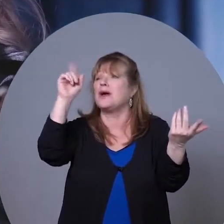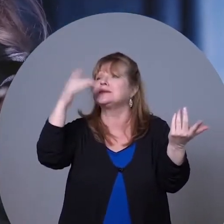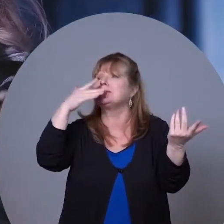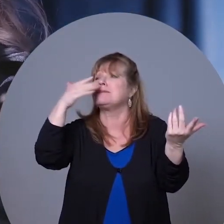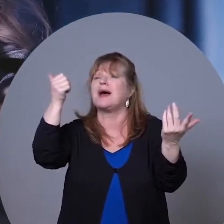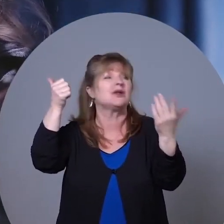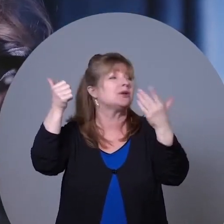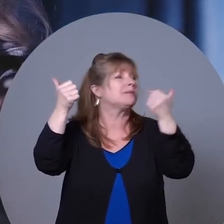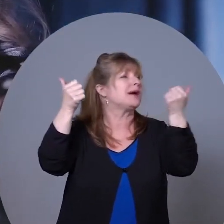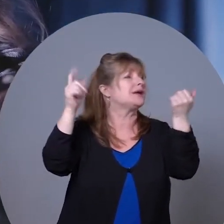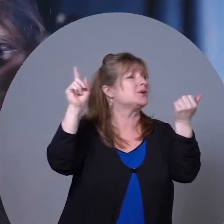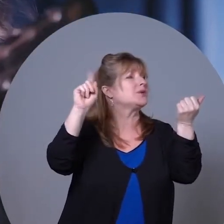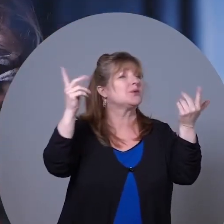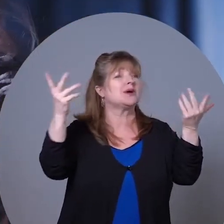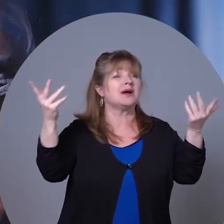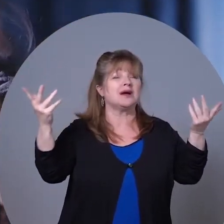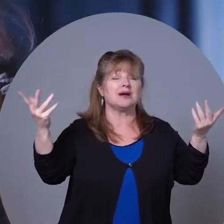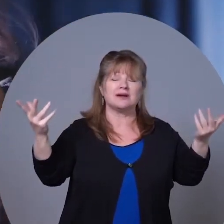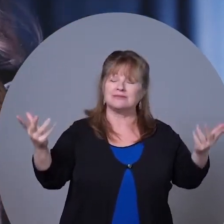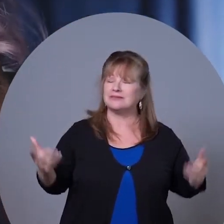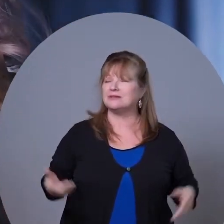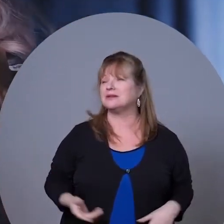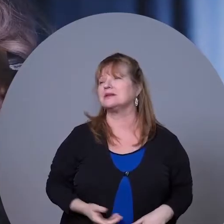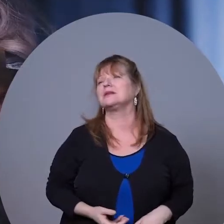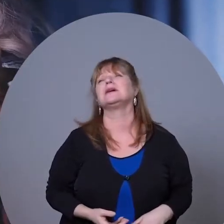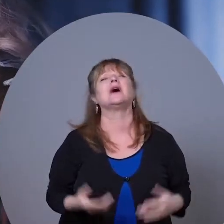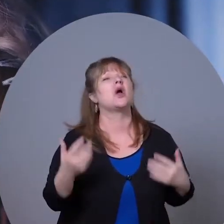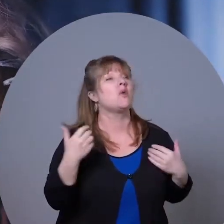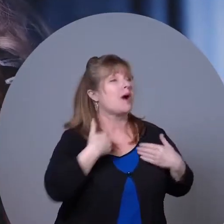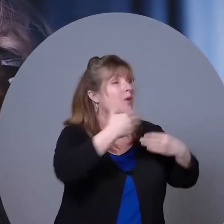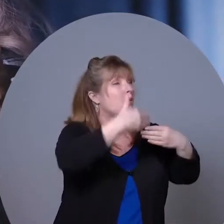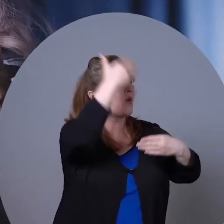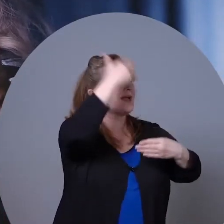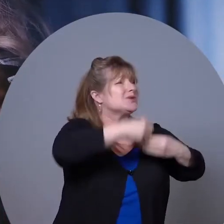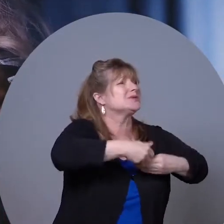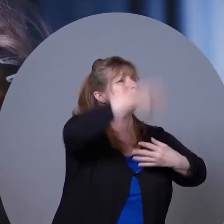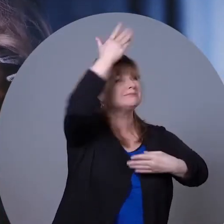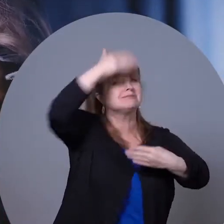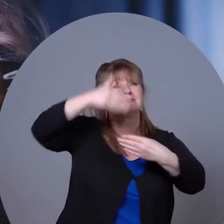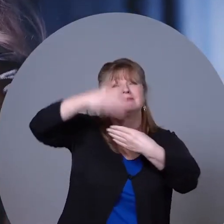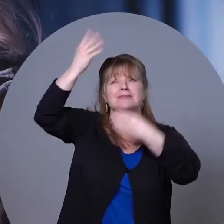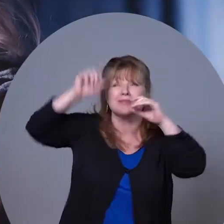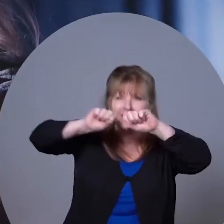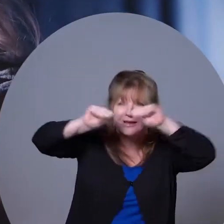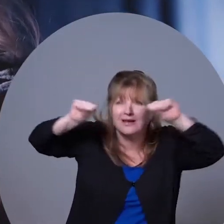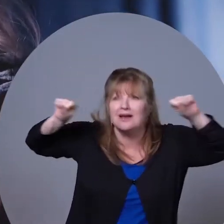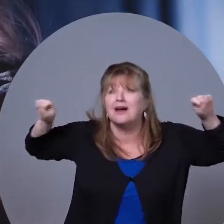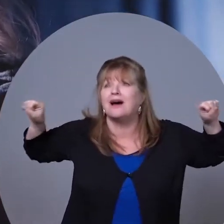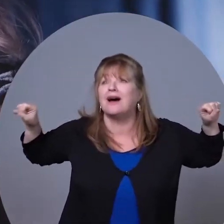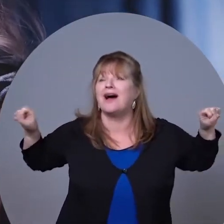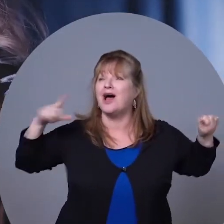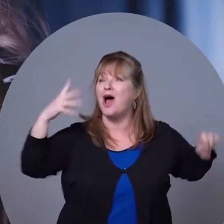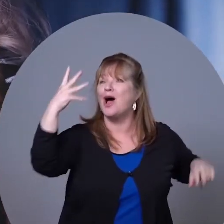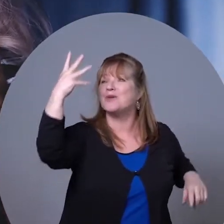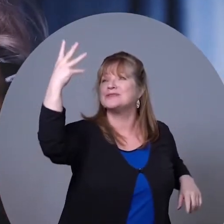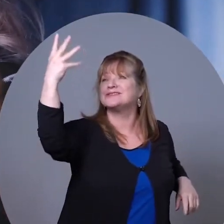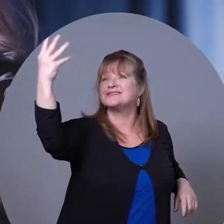are better? You wanna throw your windows open wide. You deserve to